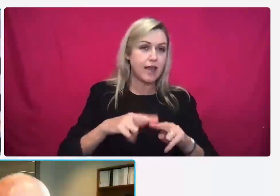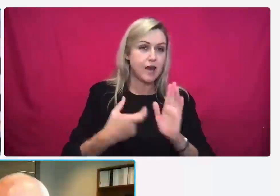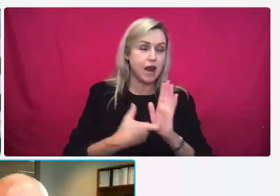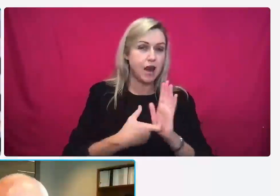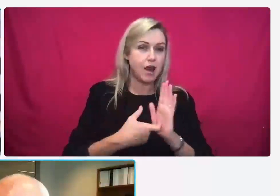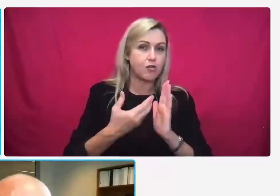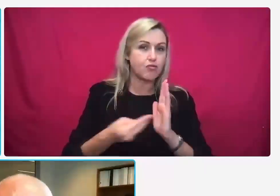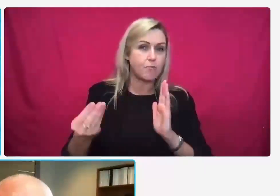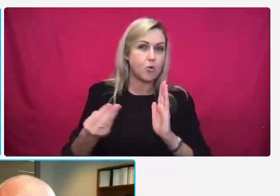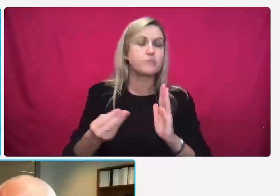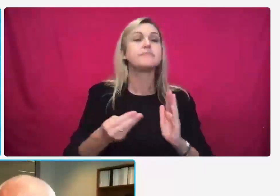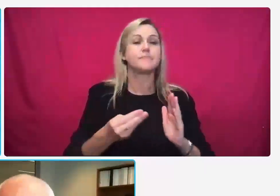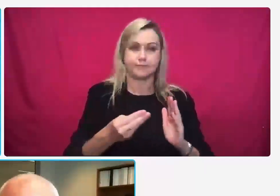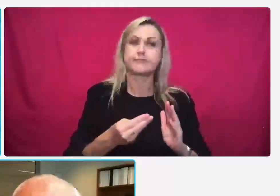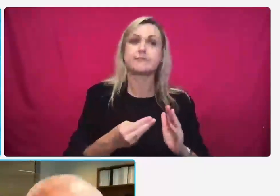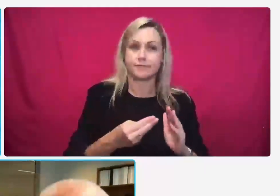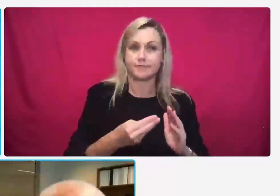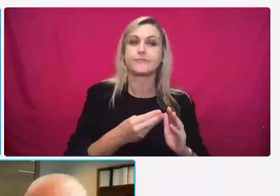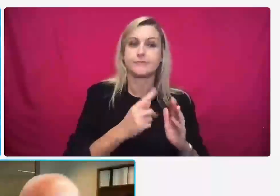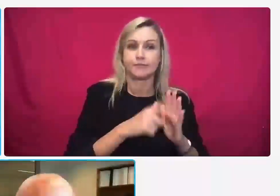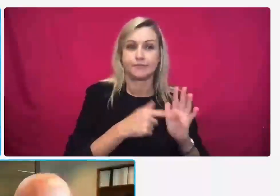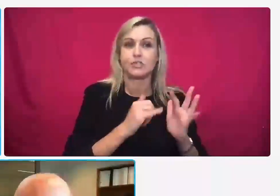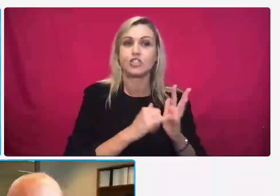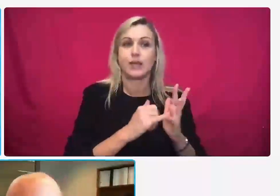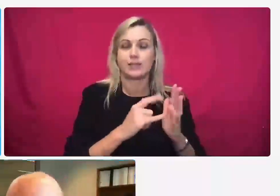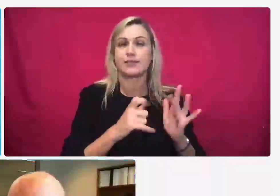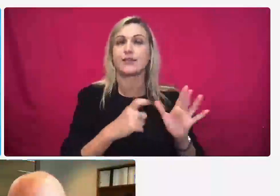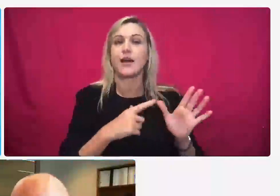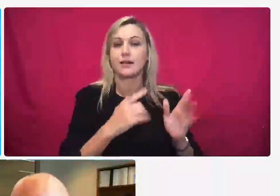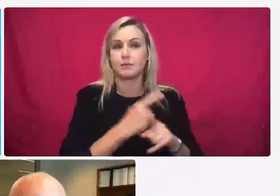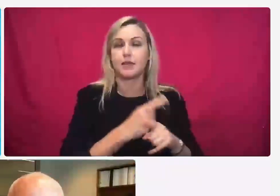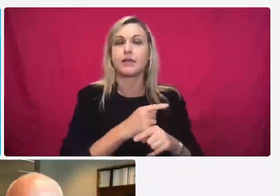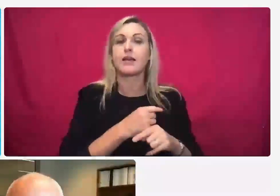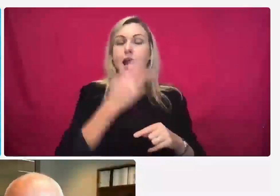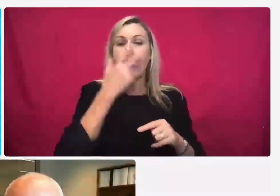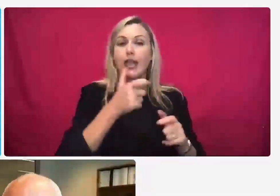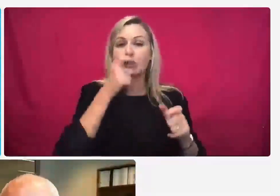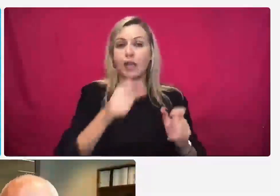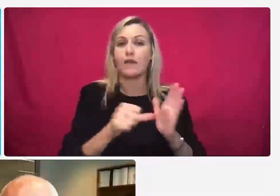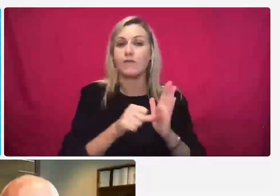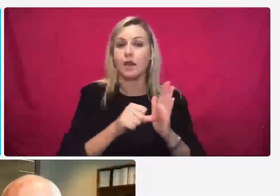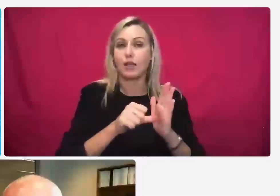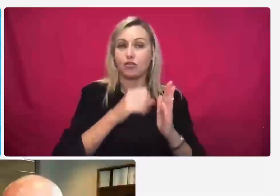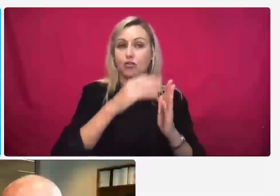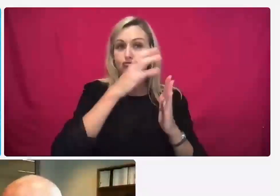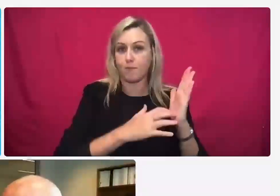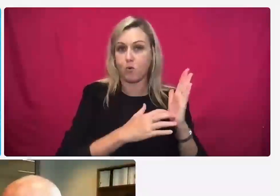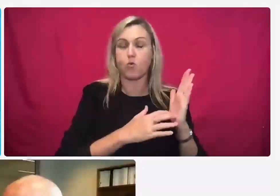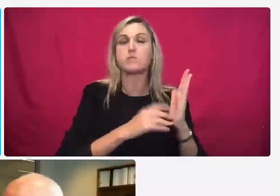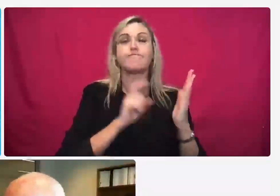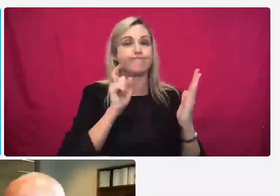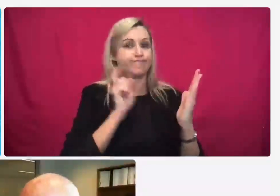and just to clarify, Alex, so the aged care financial report will remain. It